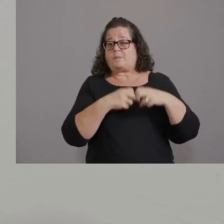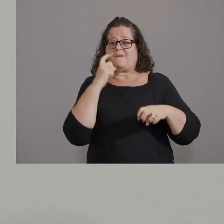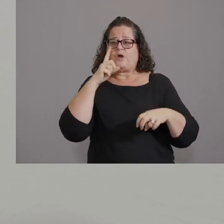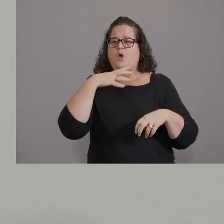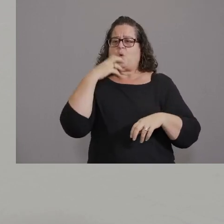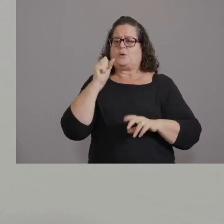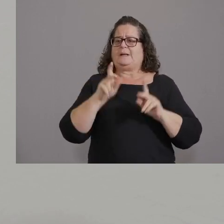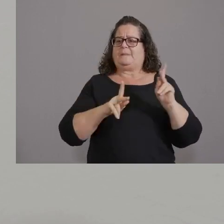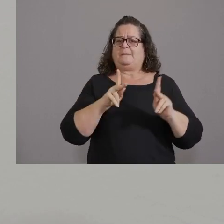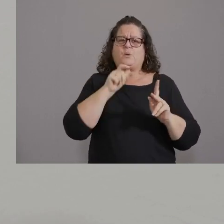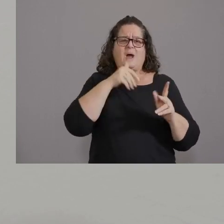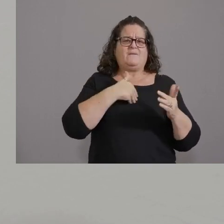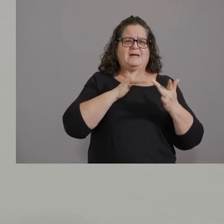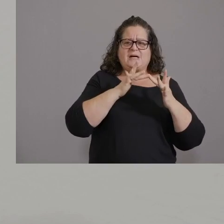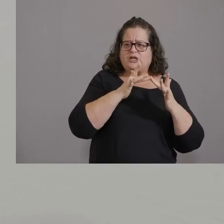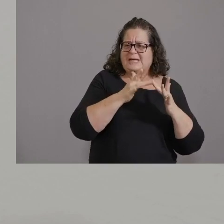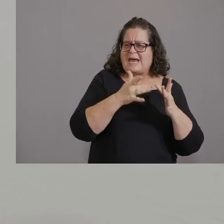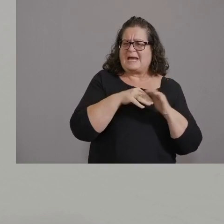or access to online